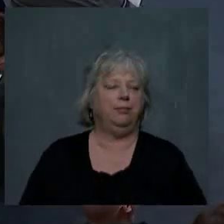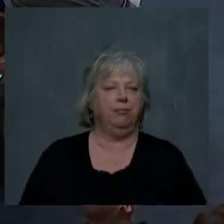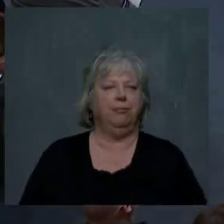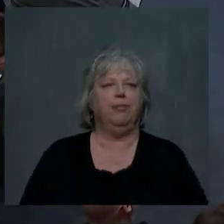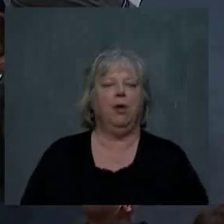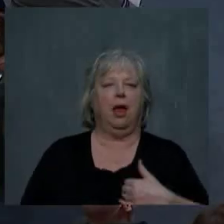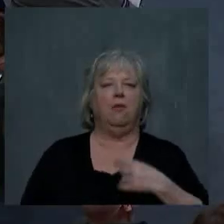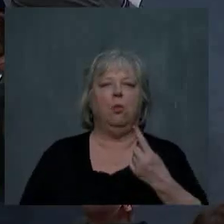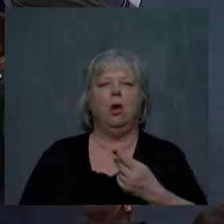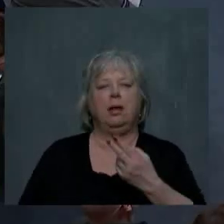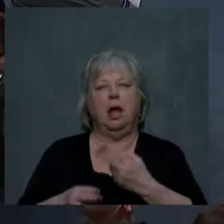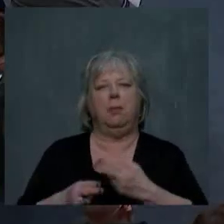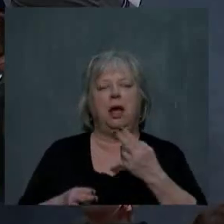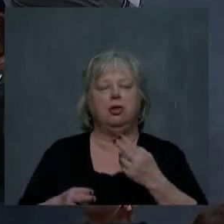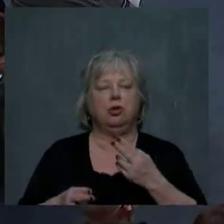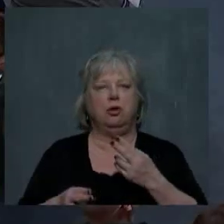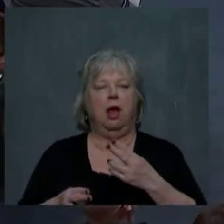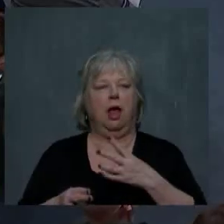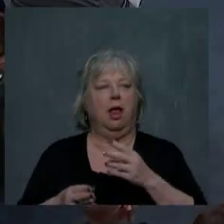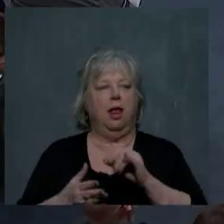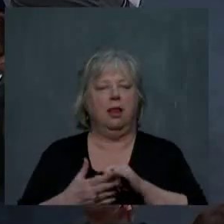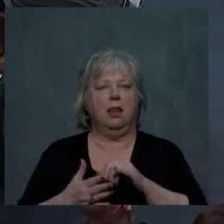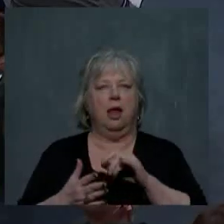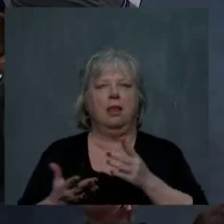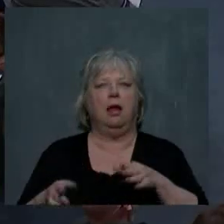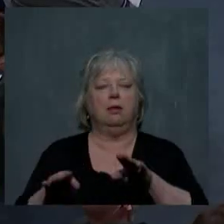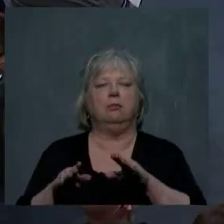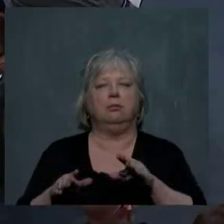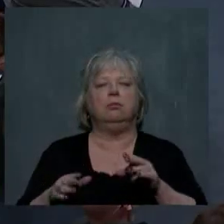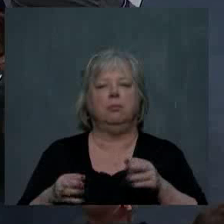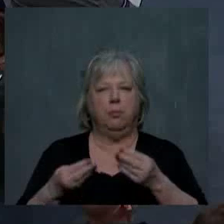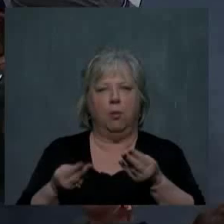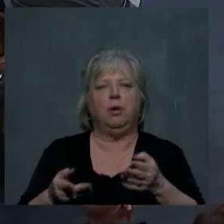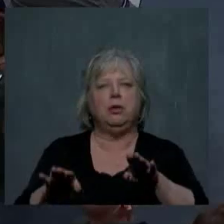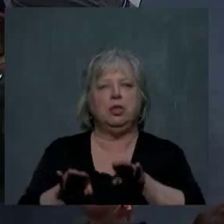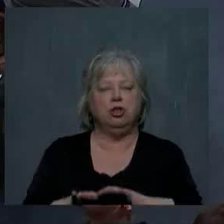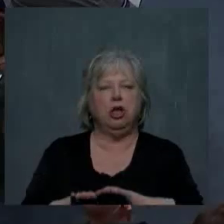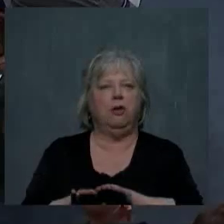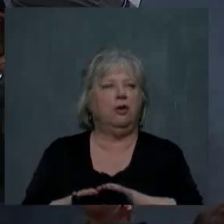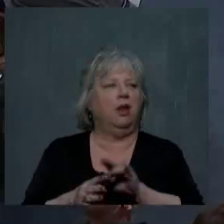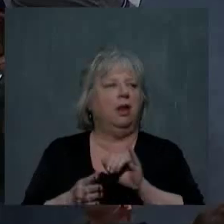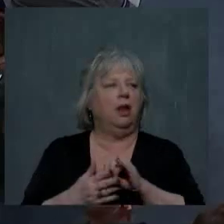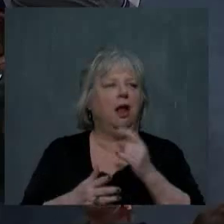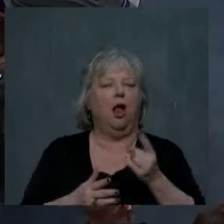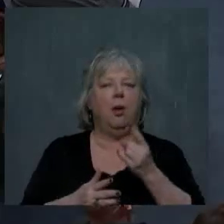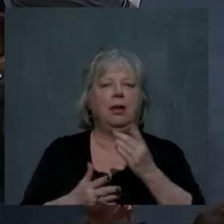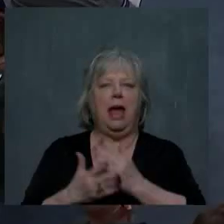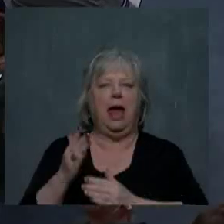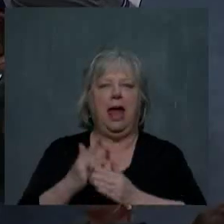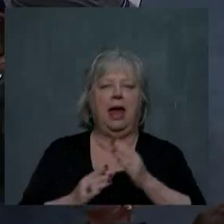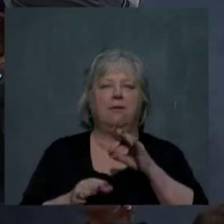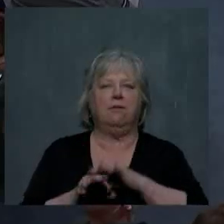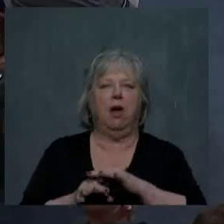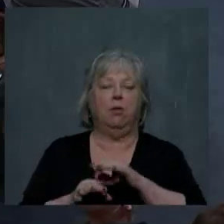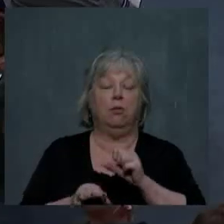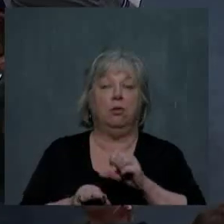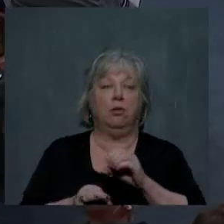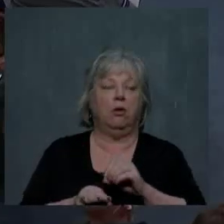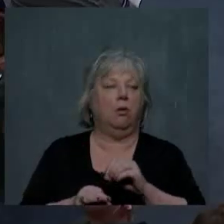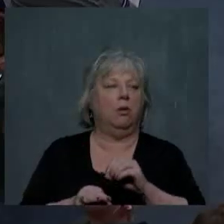one nomination, and that the nomination's closed. This always is a hand vote. So